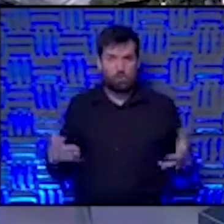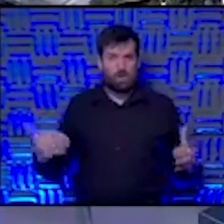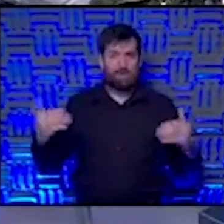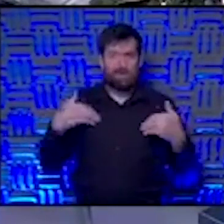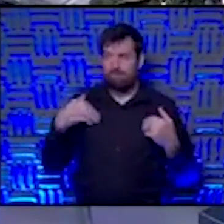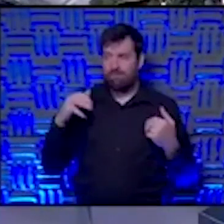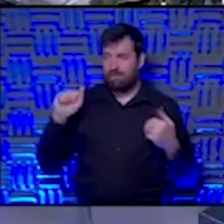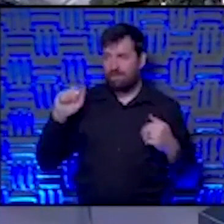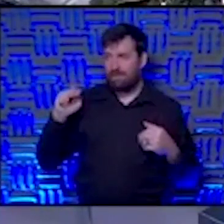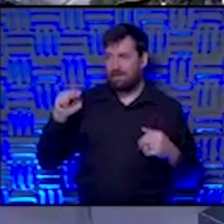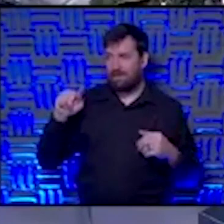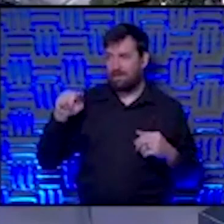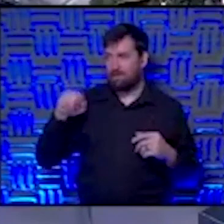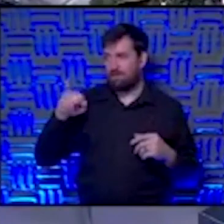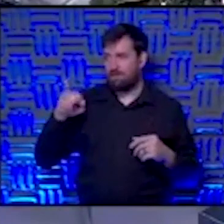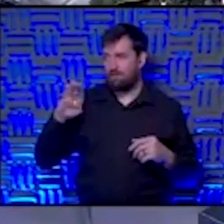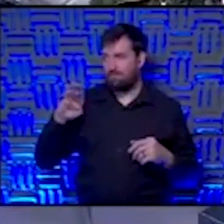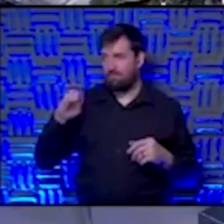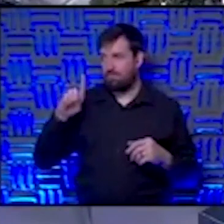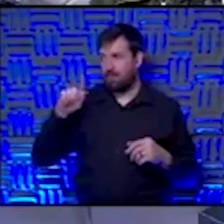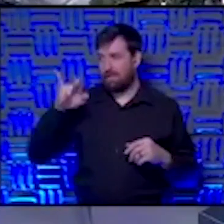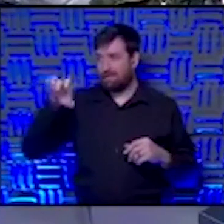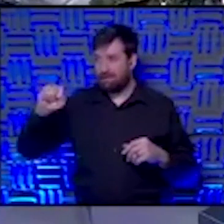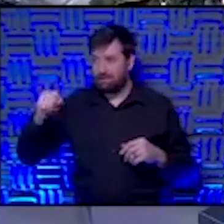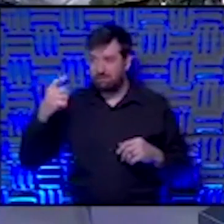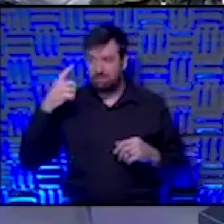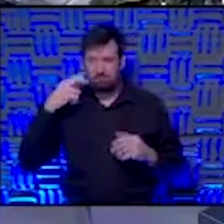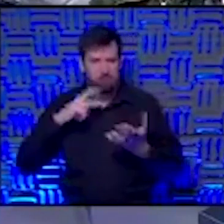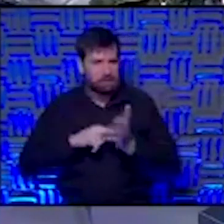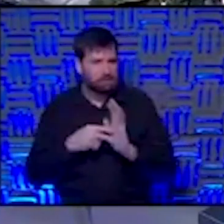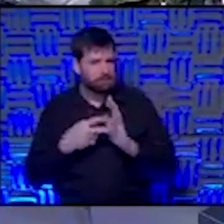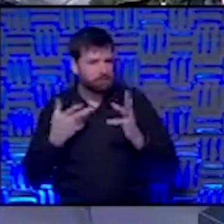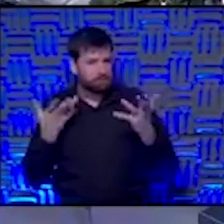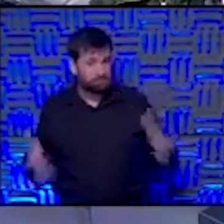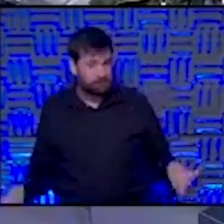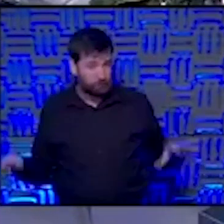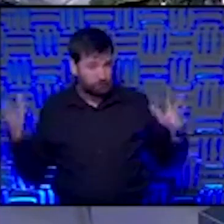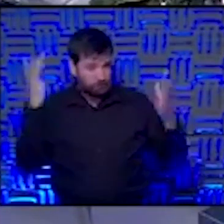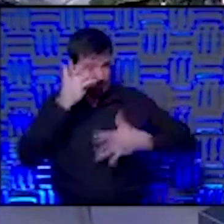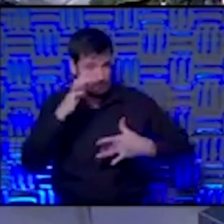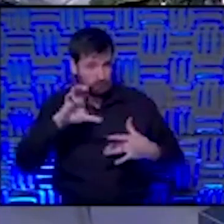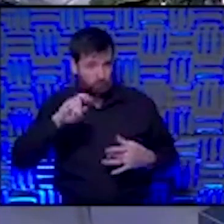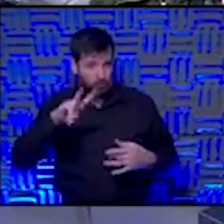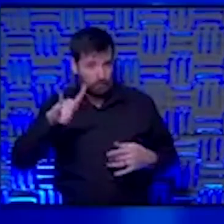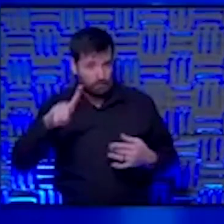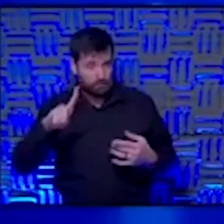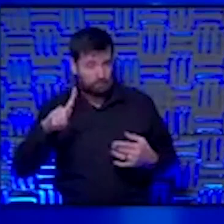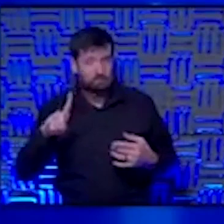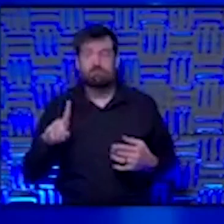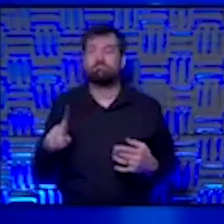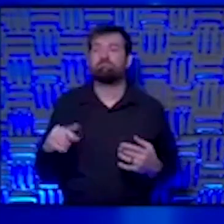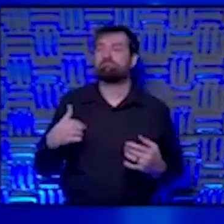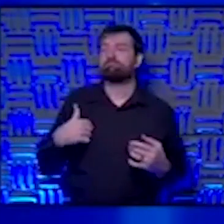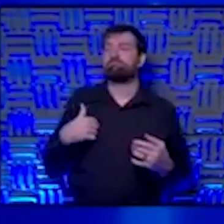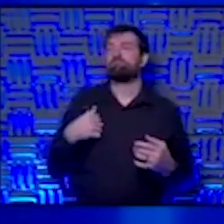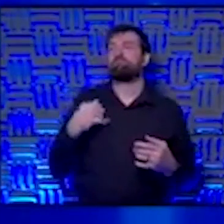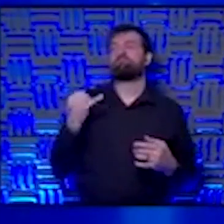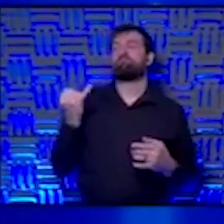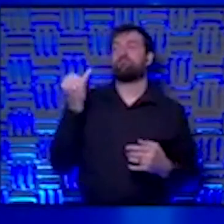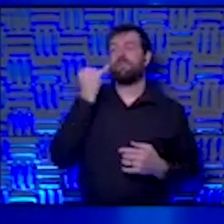antibodies? Oh, that means you may have had COVID already, because that's the only reason you would have antibodies. And Yeah. what we've said is that you've